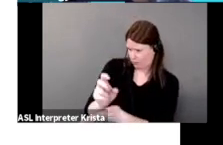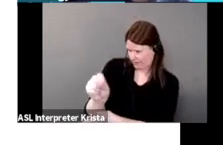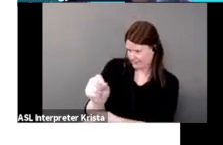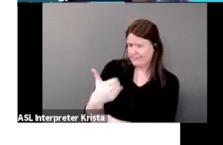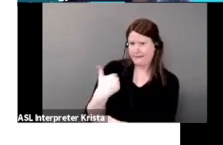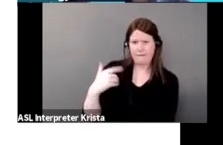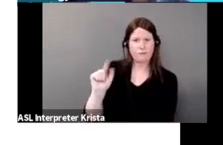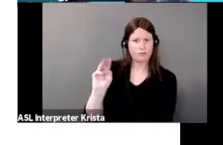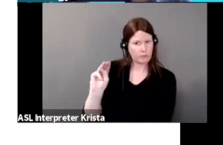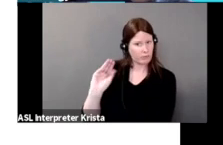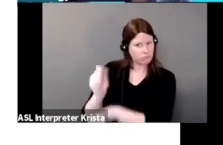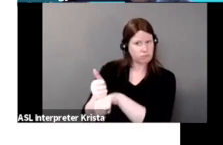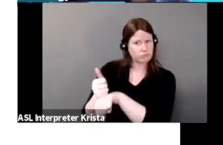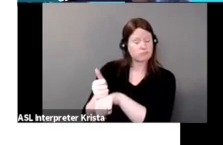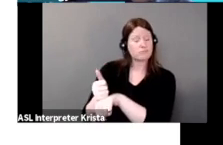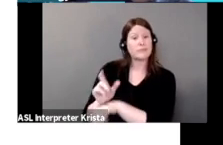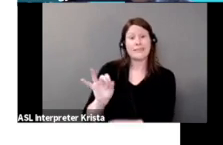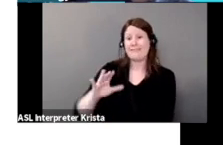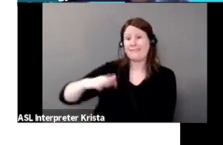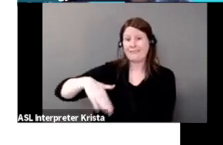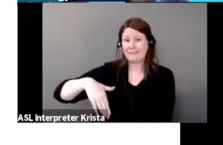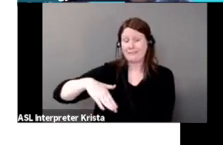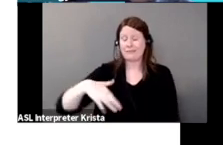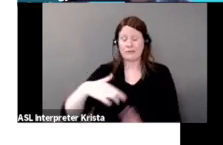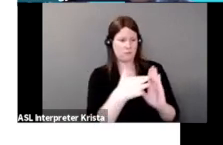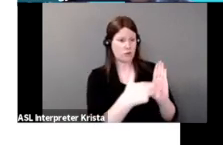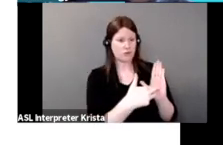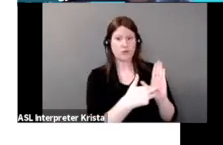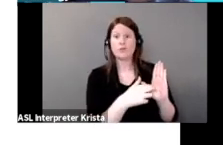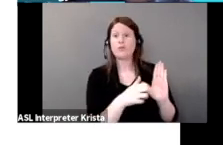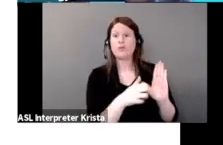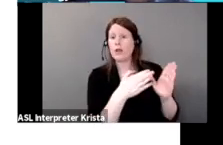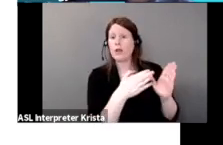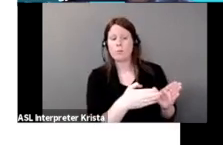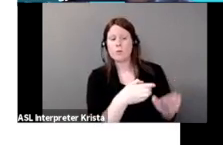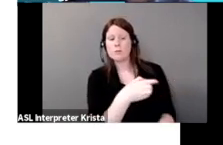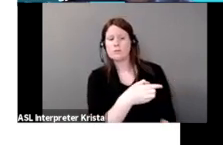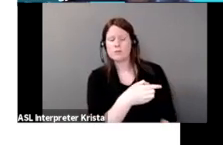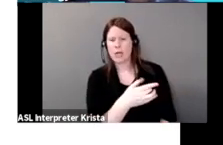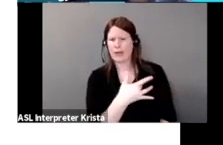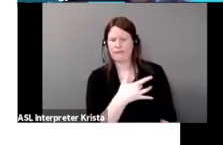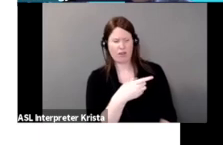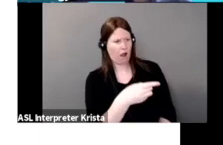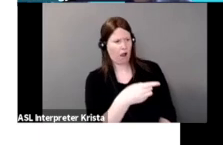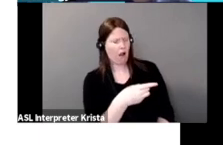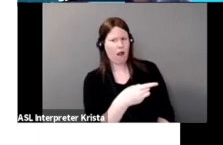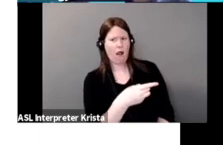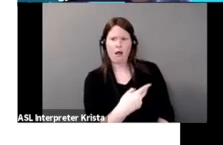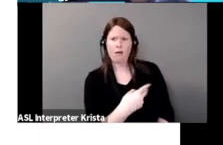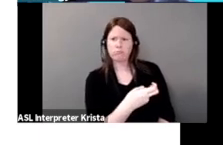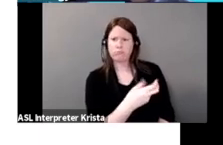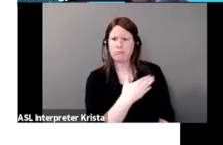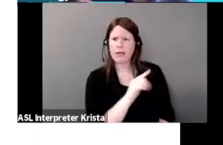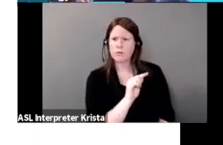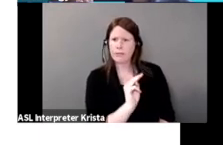So if you don't register the trademark and someone begins to, you believe, infringe on it, then